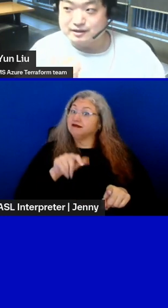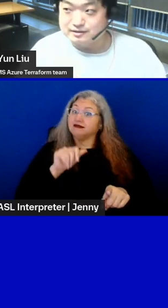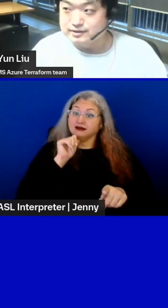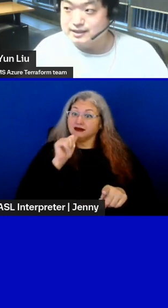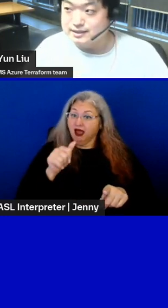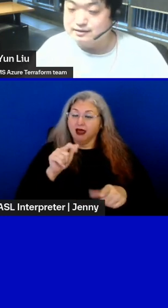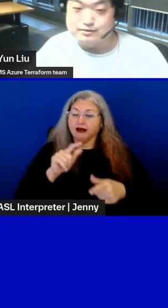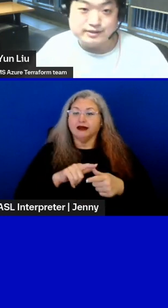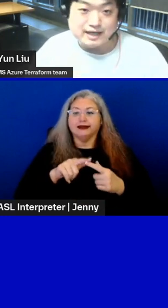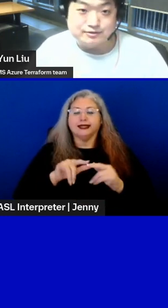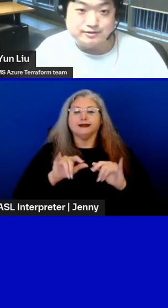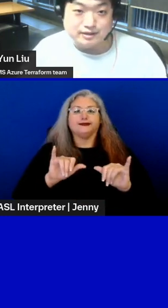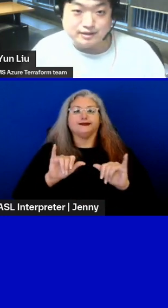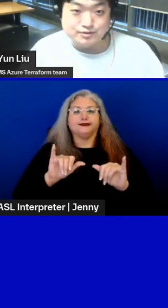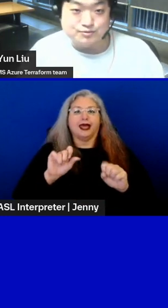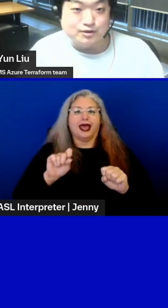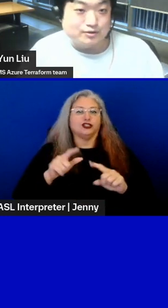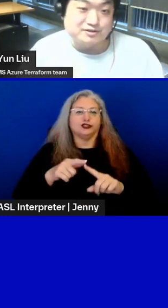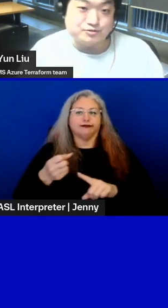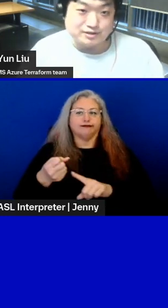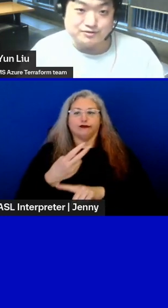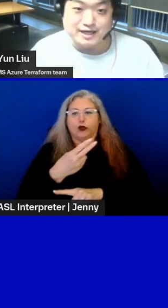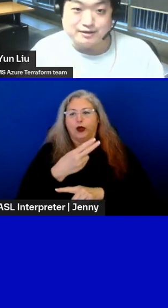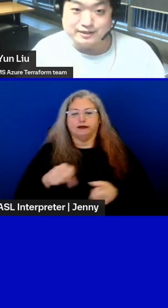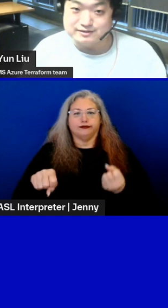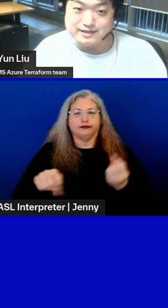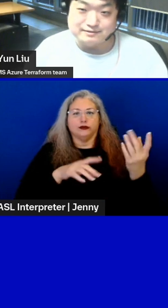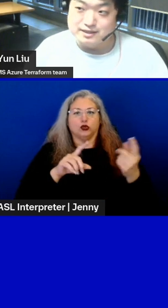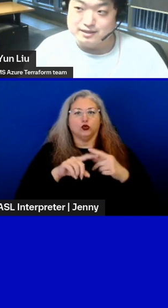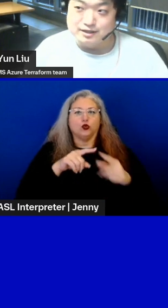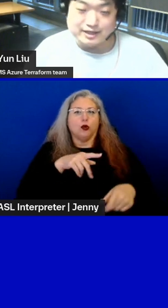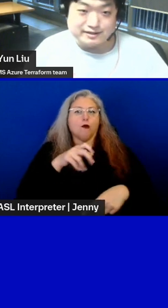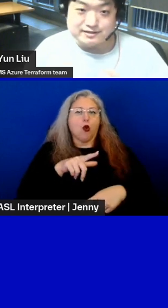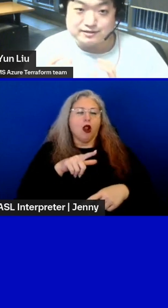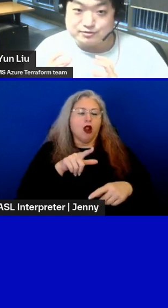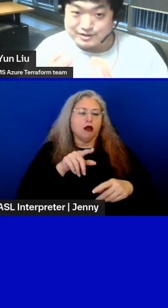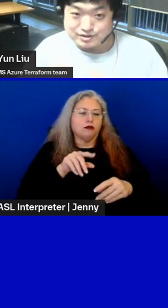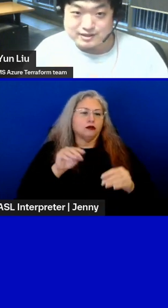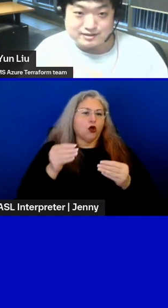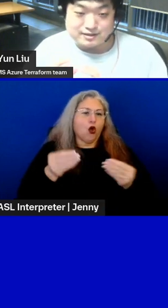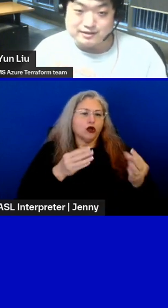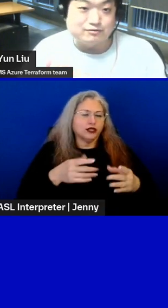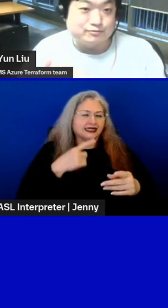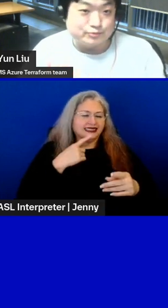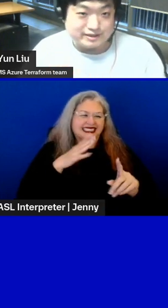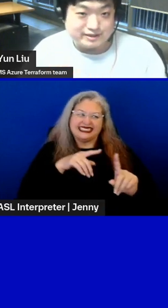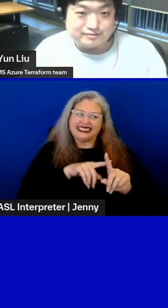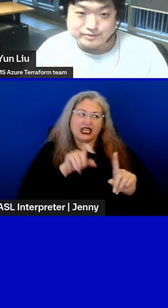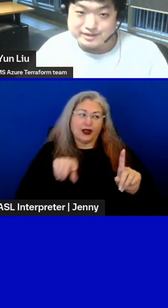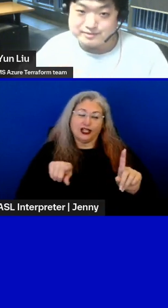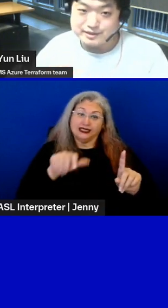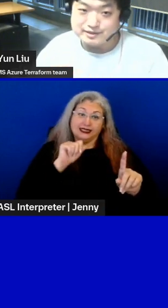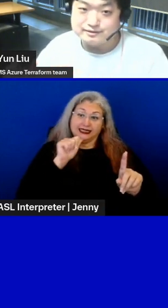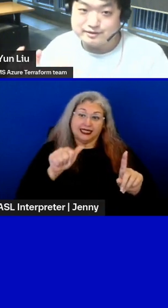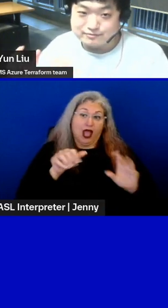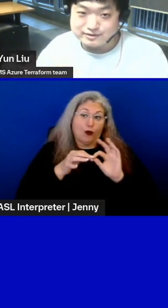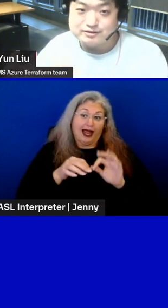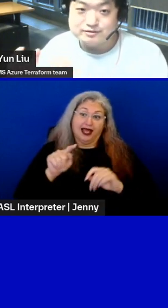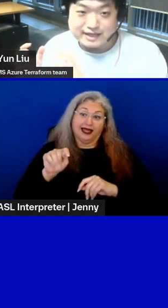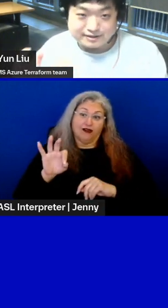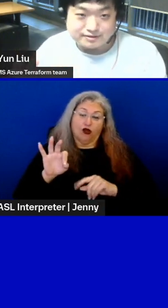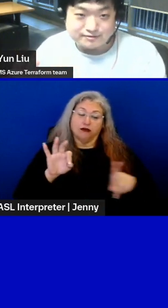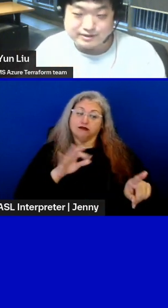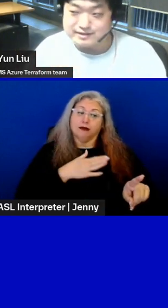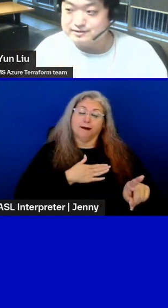just throw it out to Portal Orchestrator to tell it that, okay, this question is not Terraform related. Please pick a